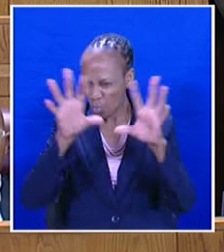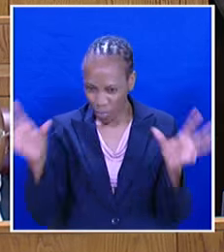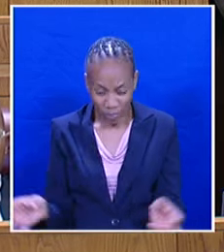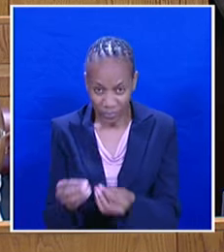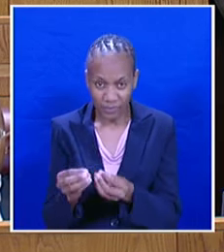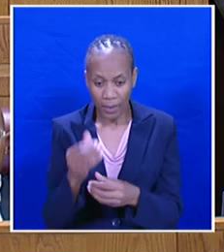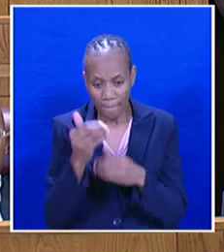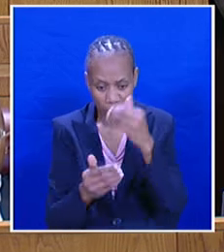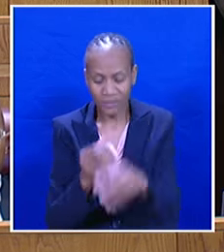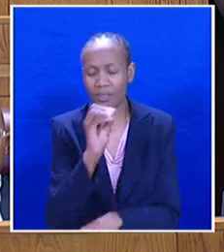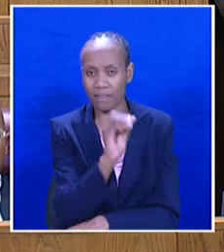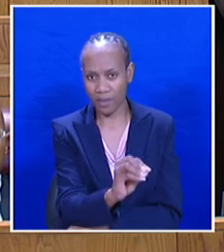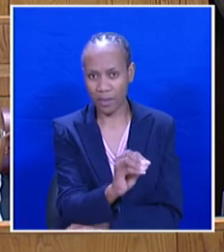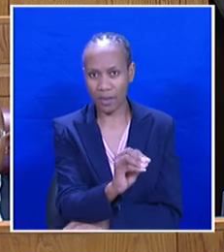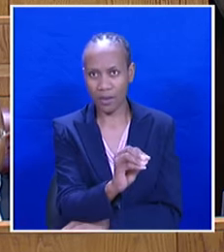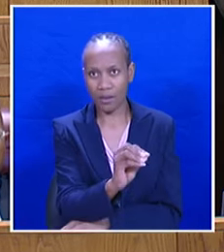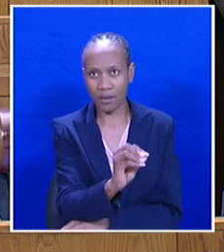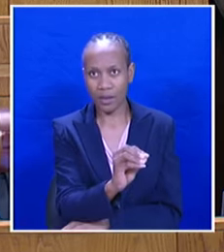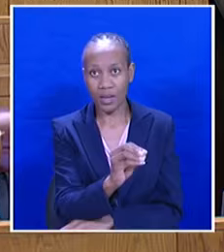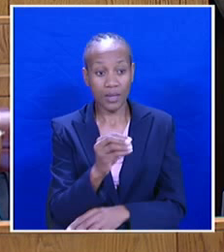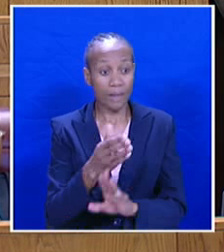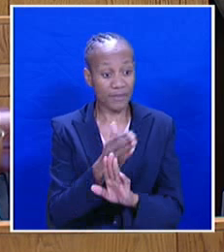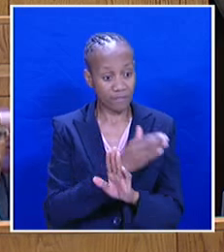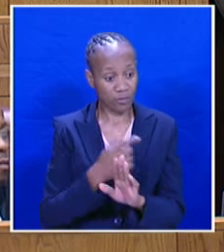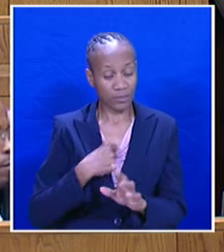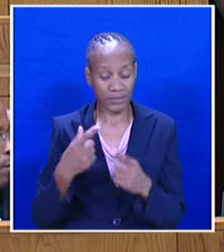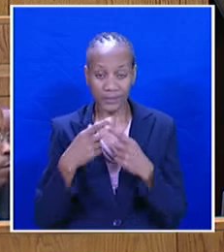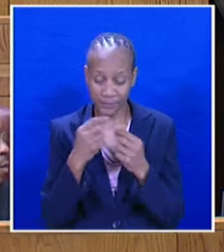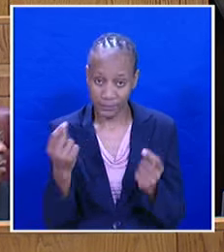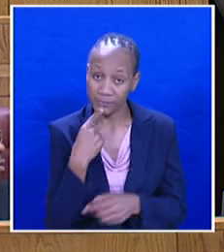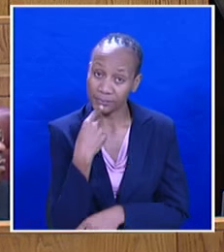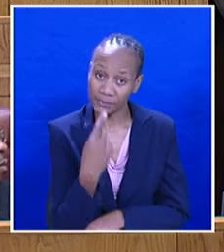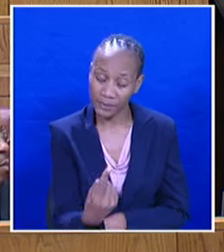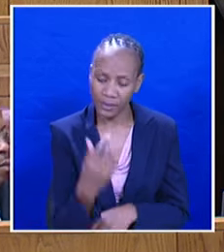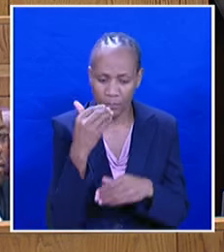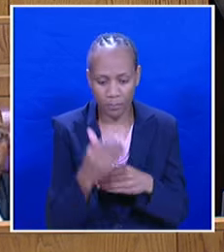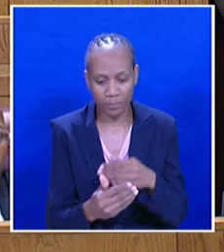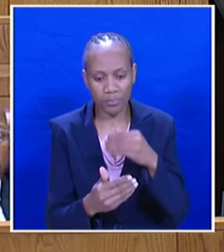in my initial answer, a process through which various